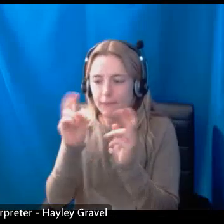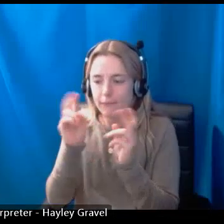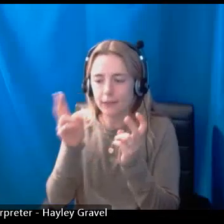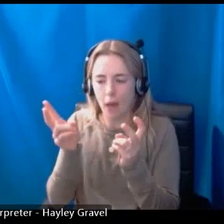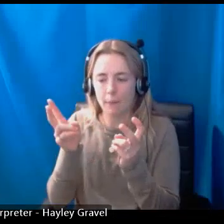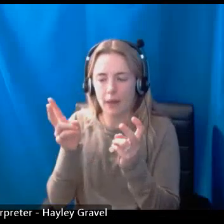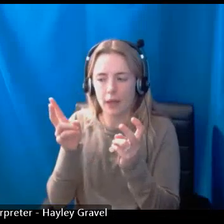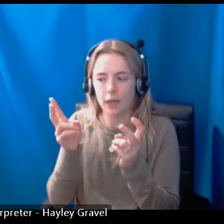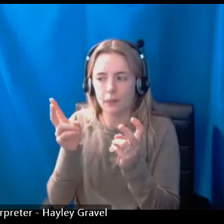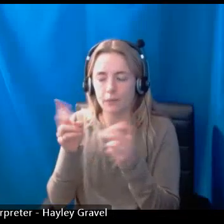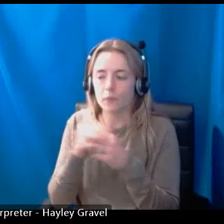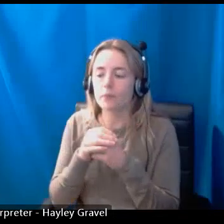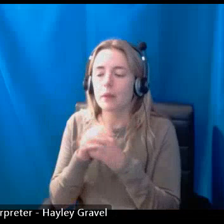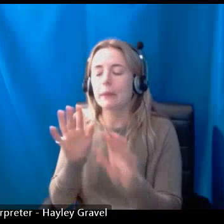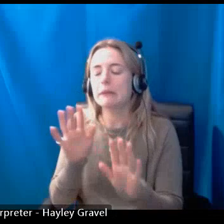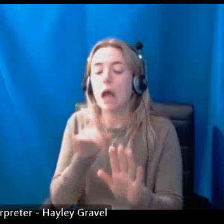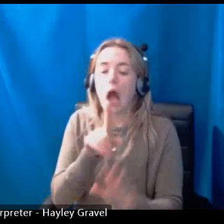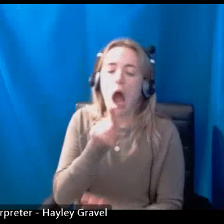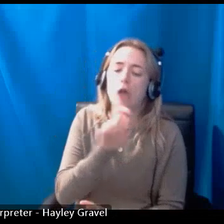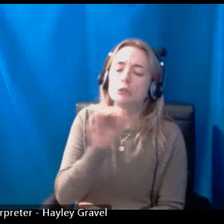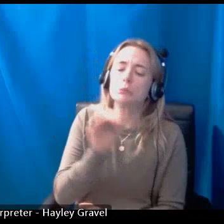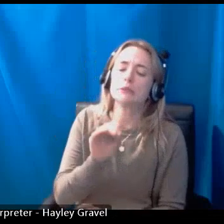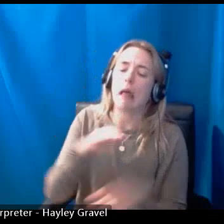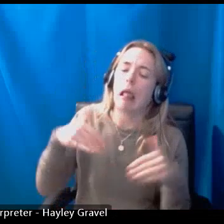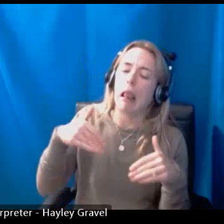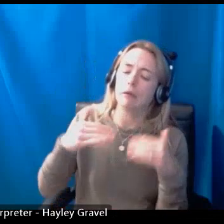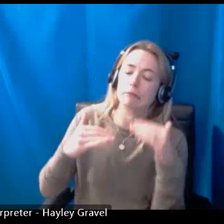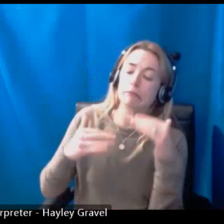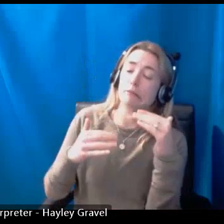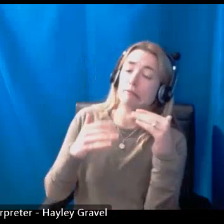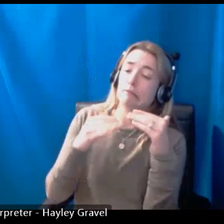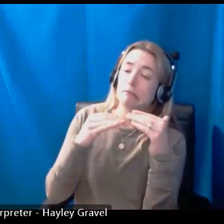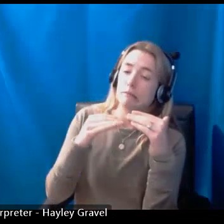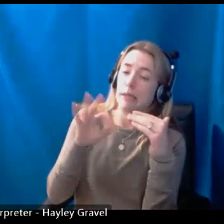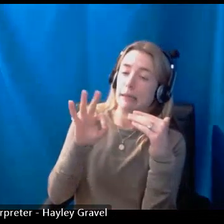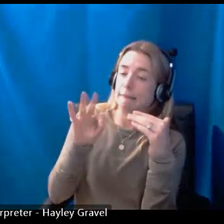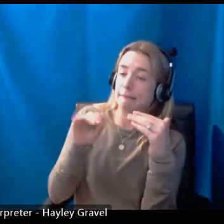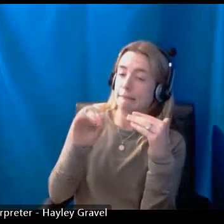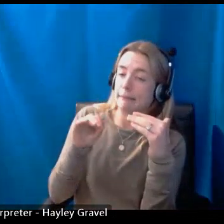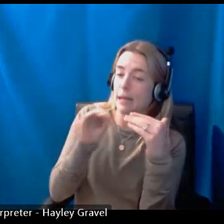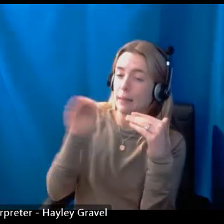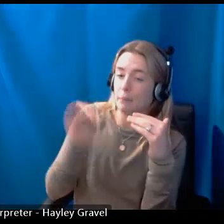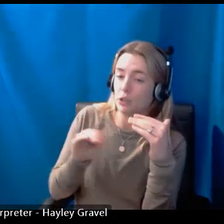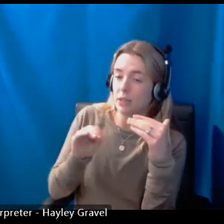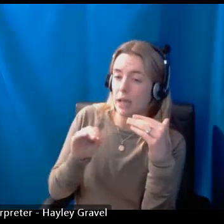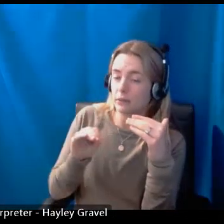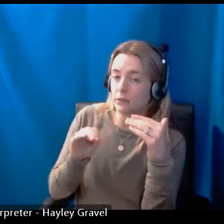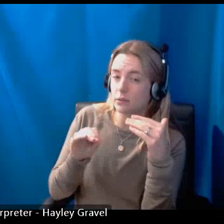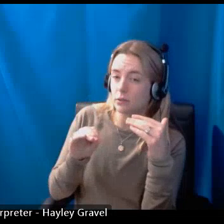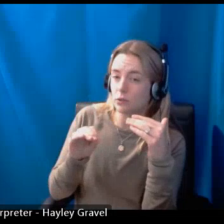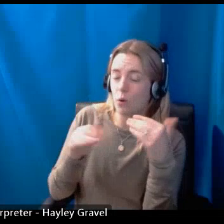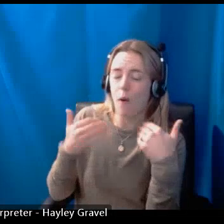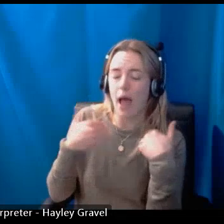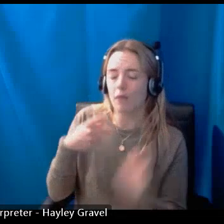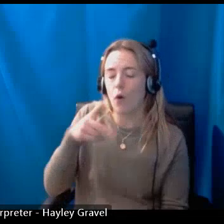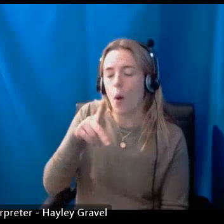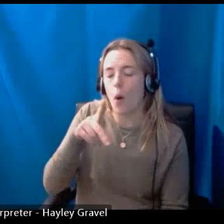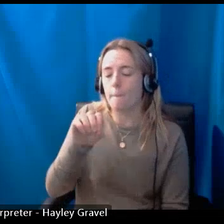well, not at 100%, but I'm almost there. Which is gonna be polymers in chemistry. I still need to narrow it down